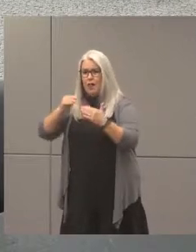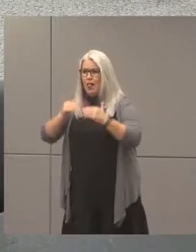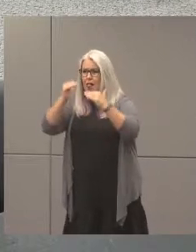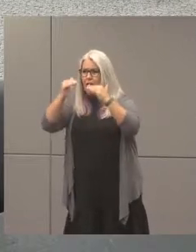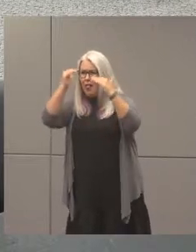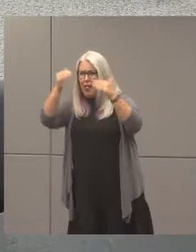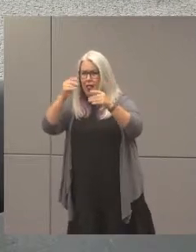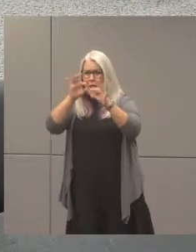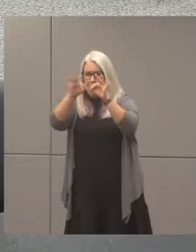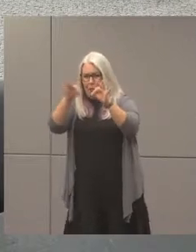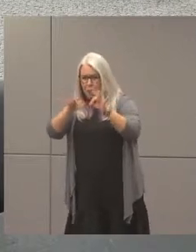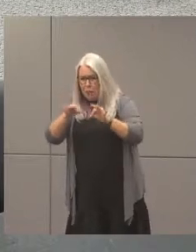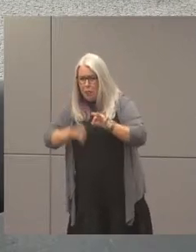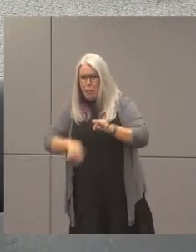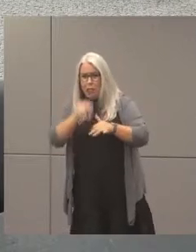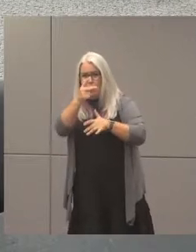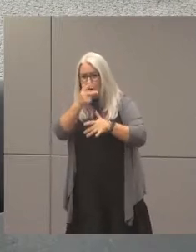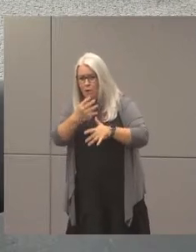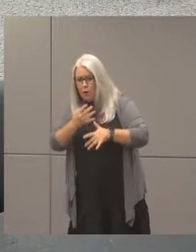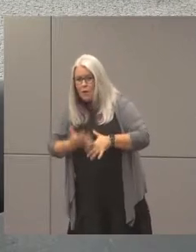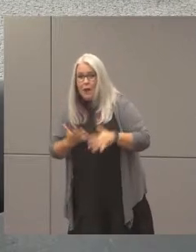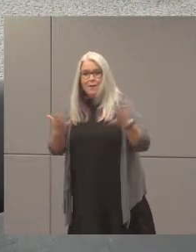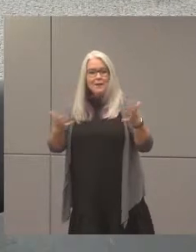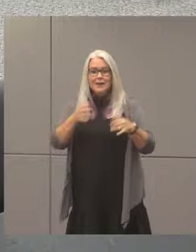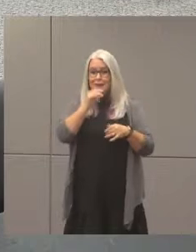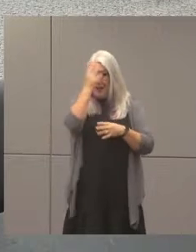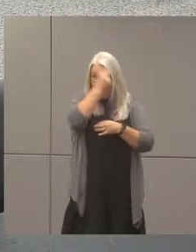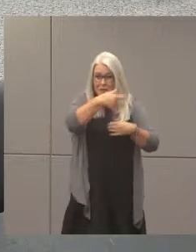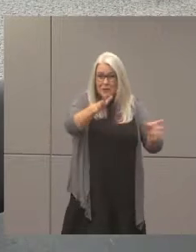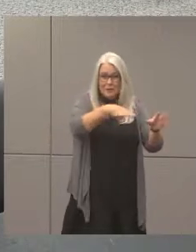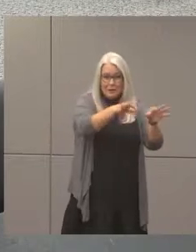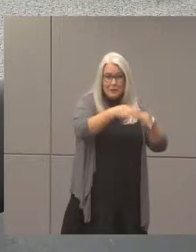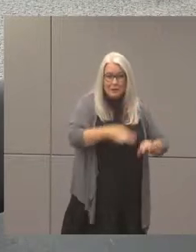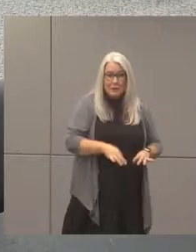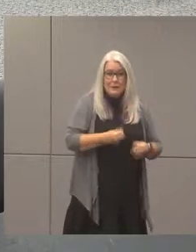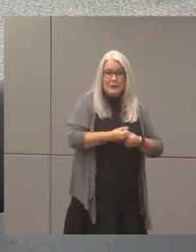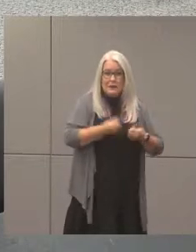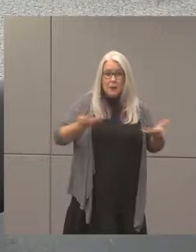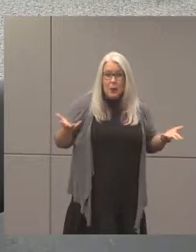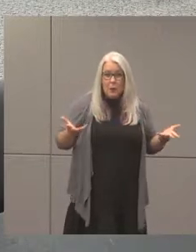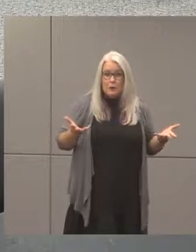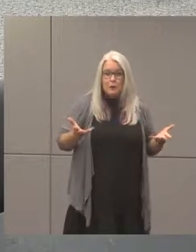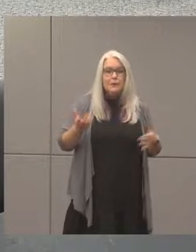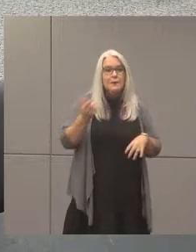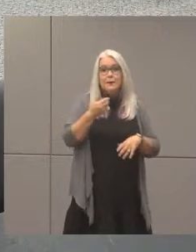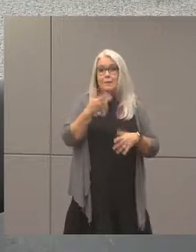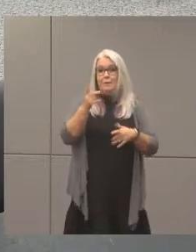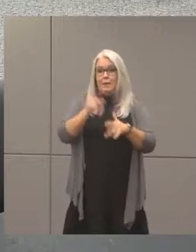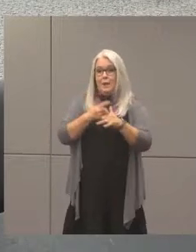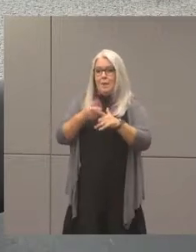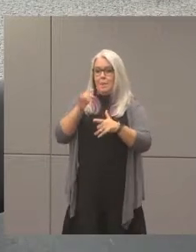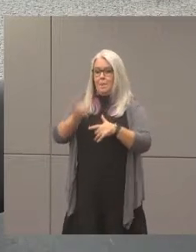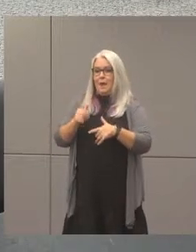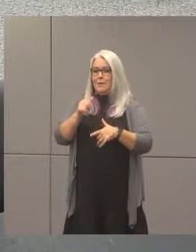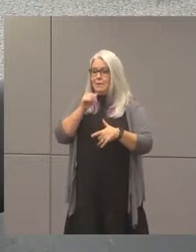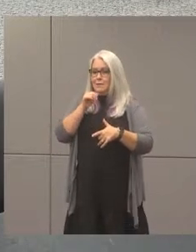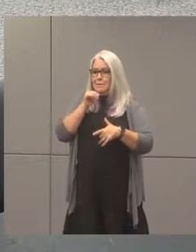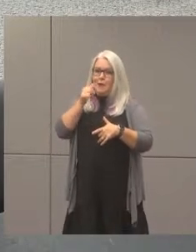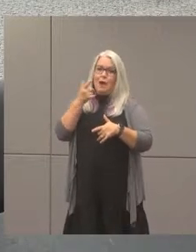in year 3, 4, and 5 they didn't tell you about, and then clearly that's not what you passed.